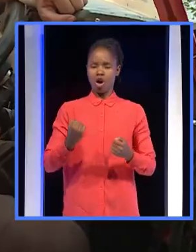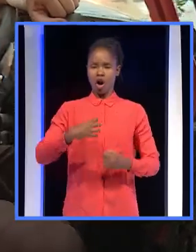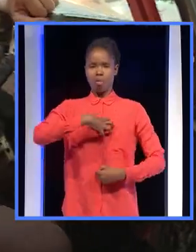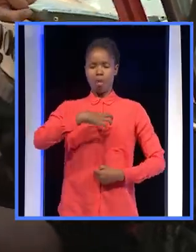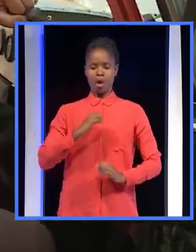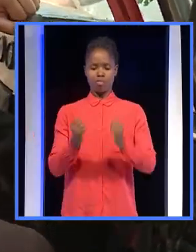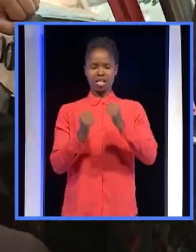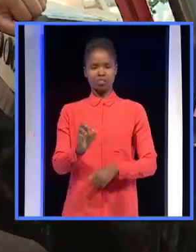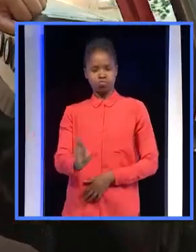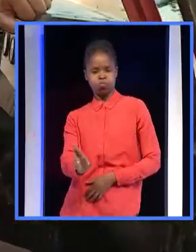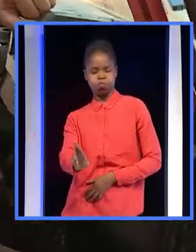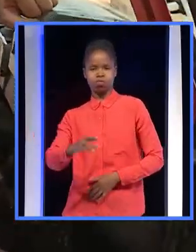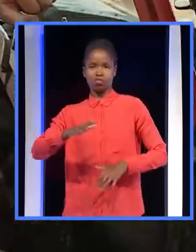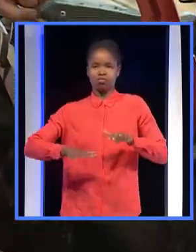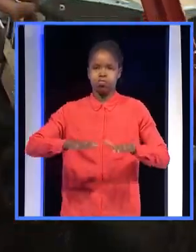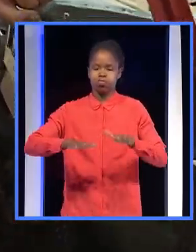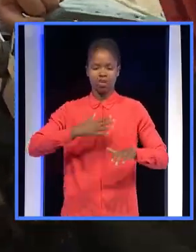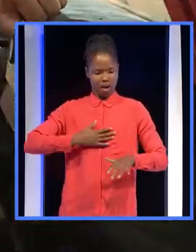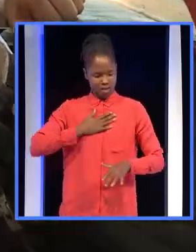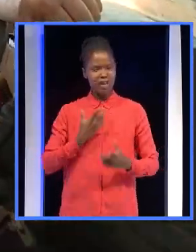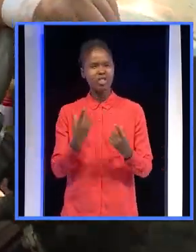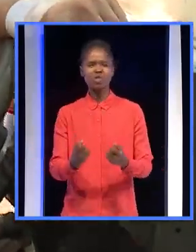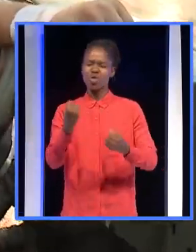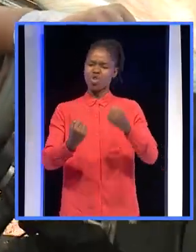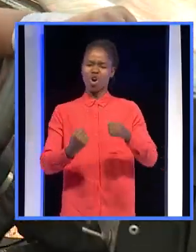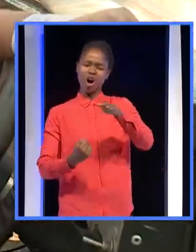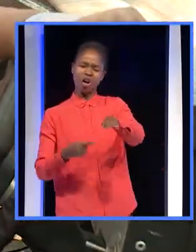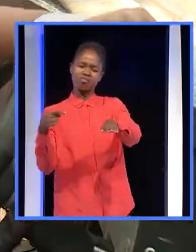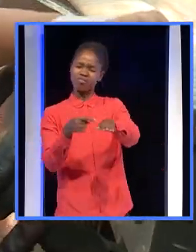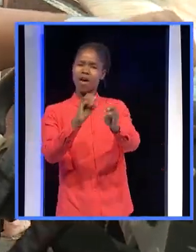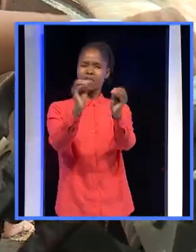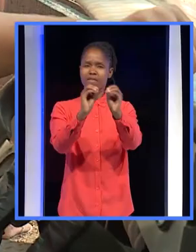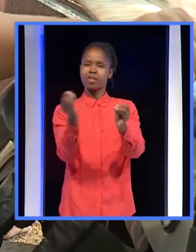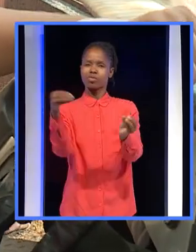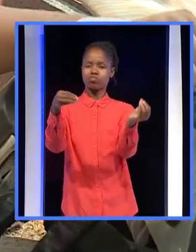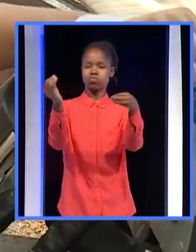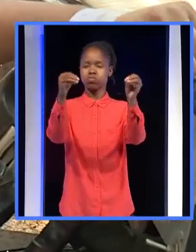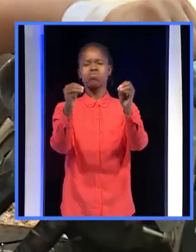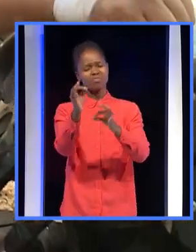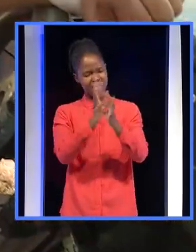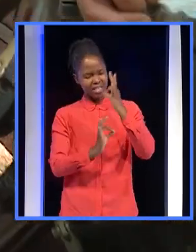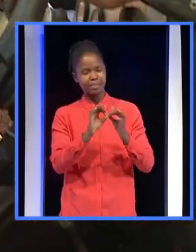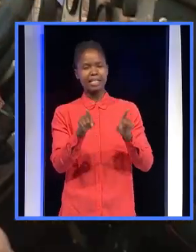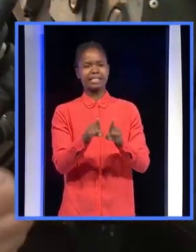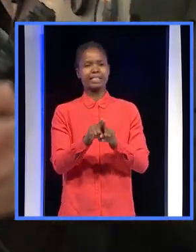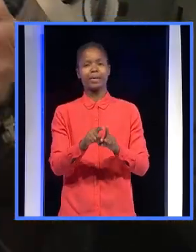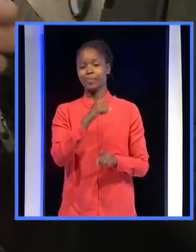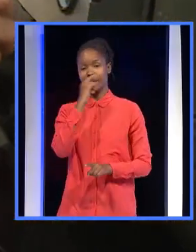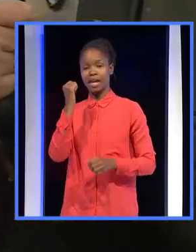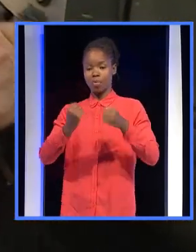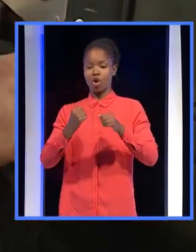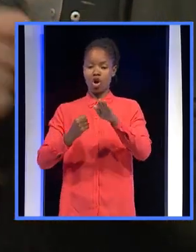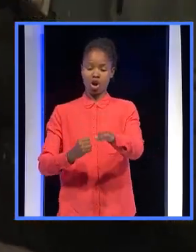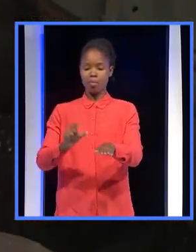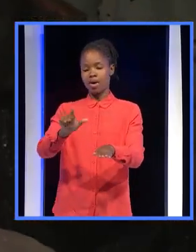But Bernie, take us through what you did to make this like easier for you. Well, this is obviously a Land Rover Defender. This